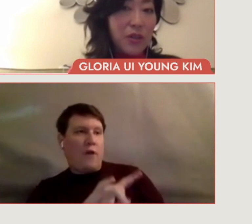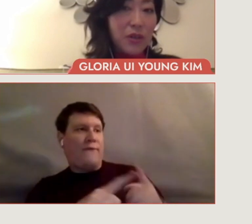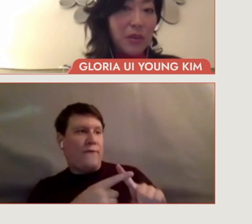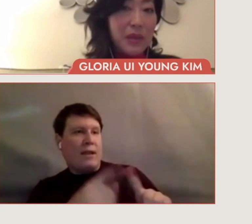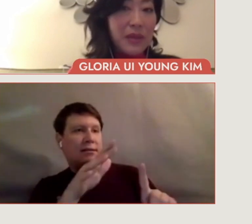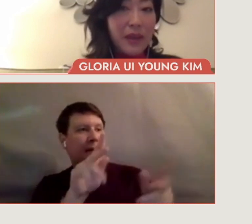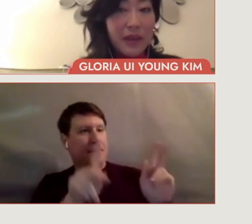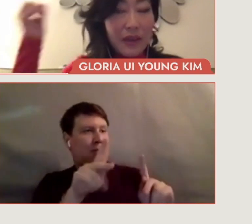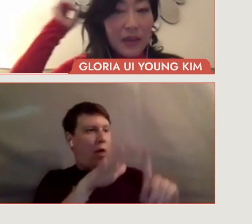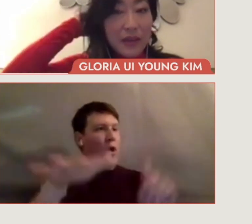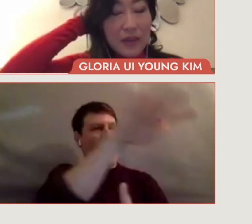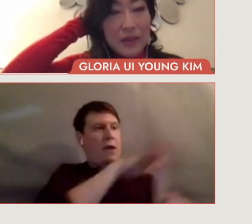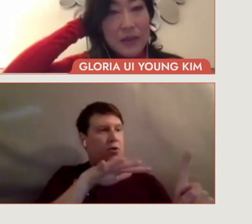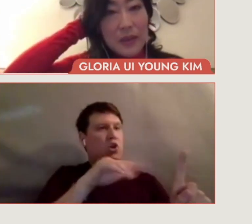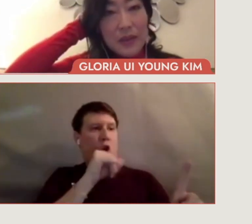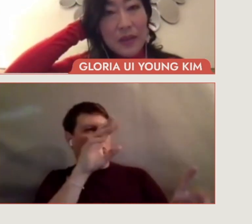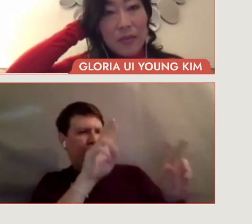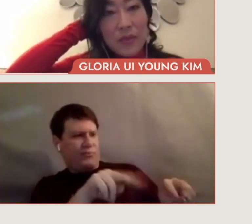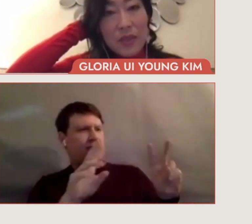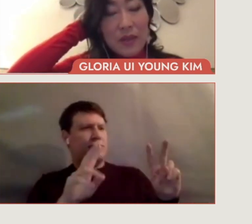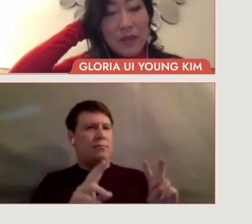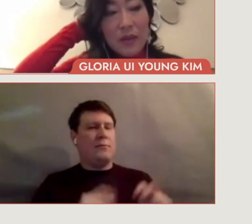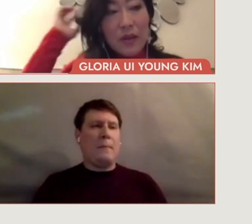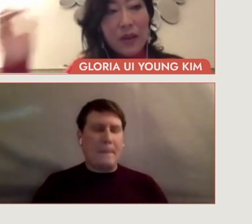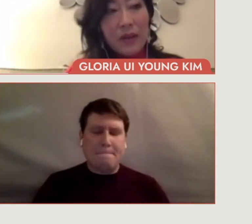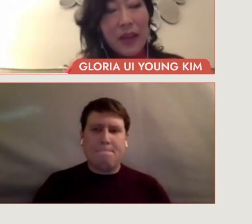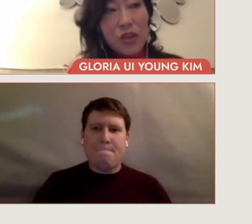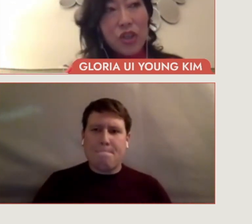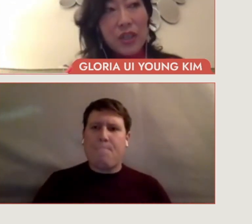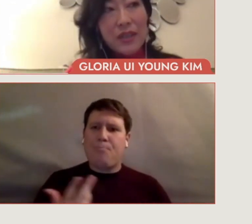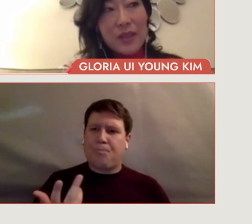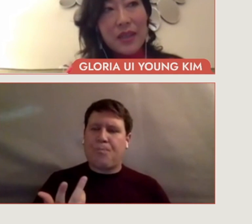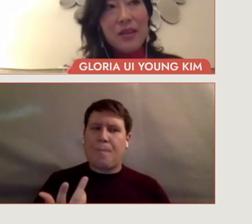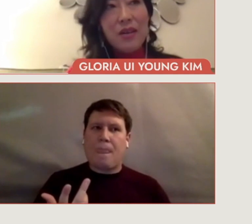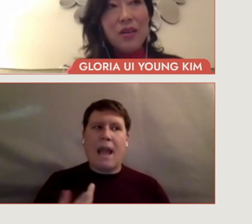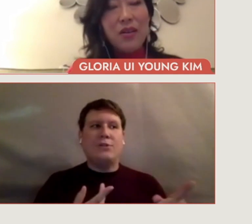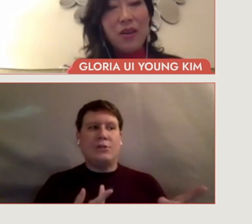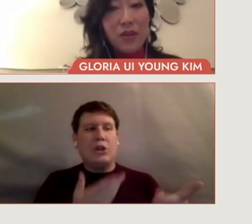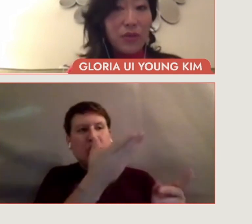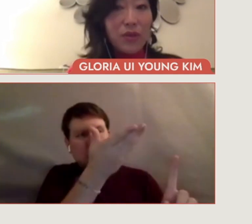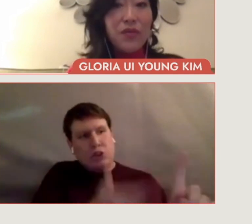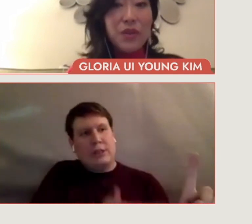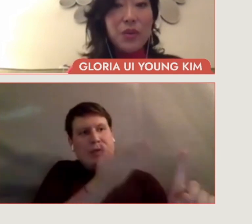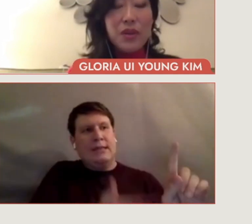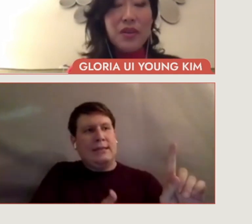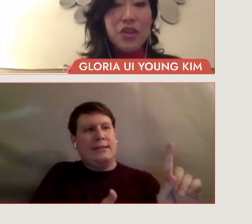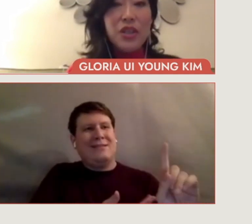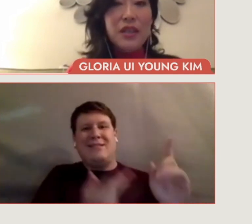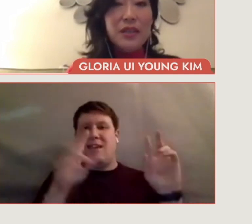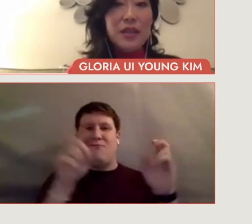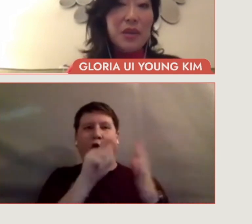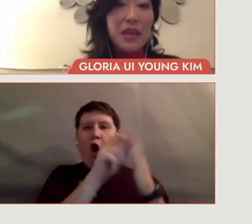You know what I mean? That it is, and that she is the author of the story, that